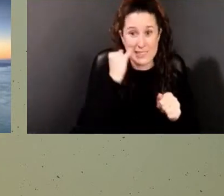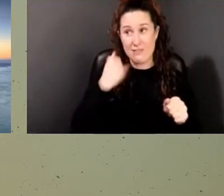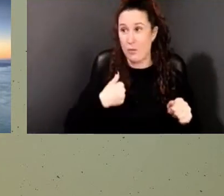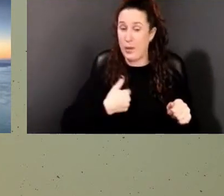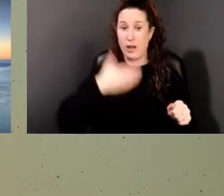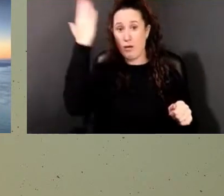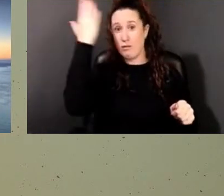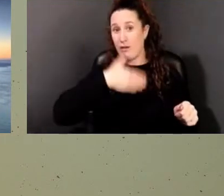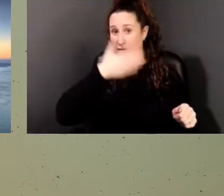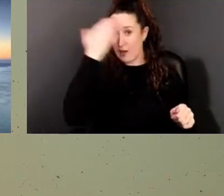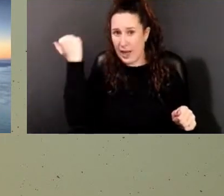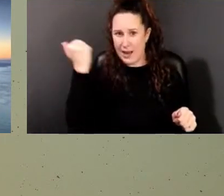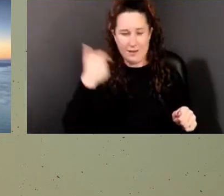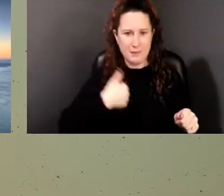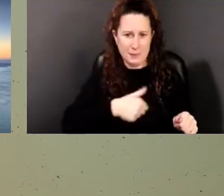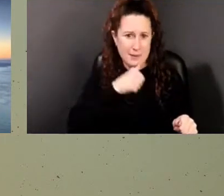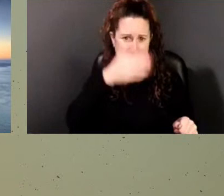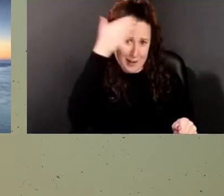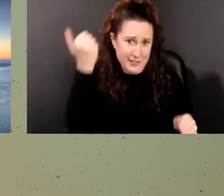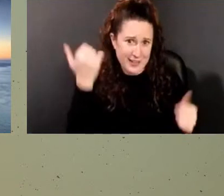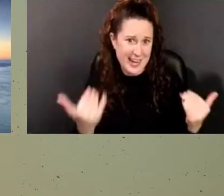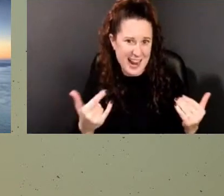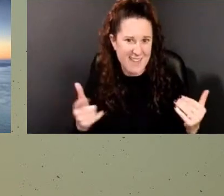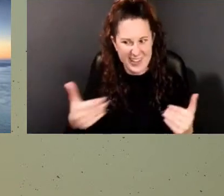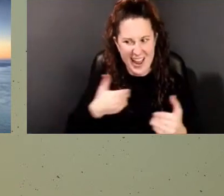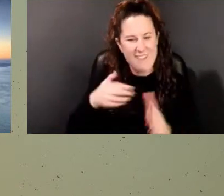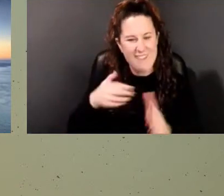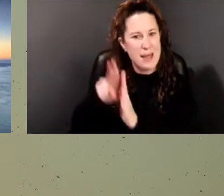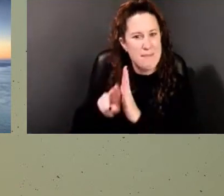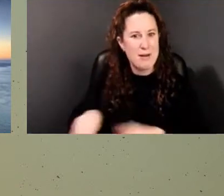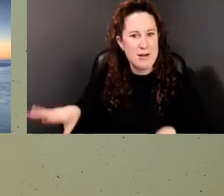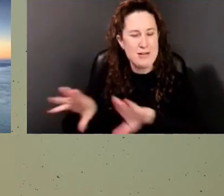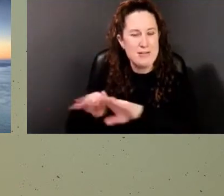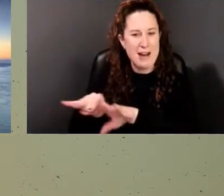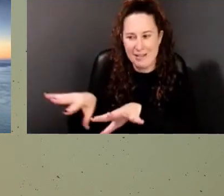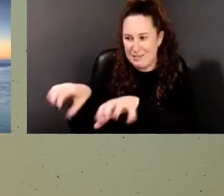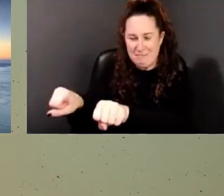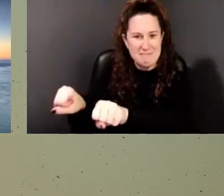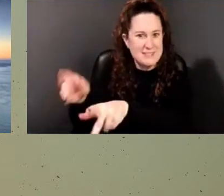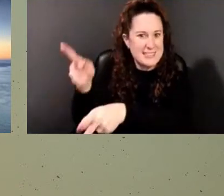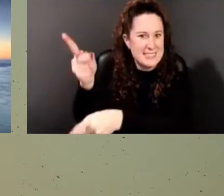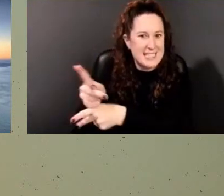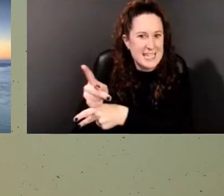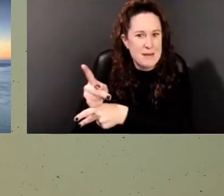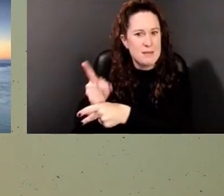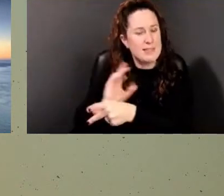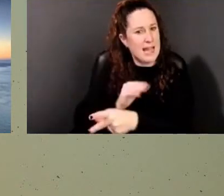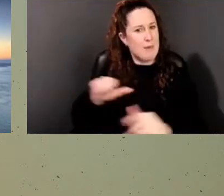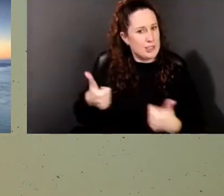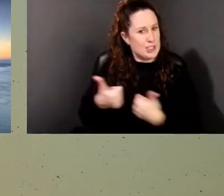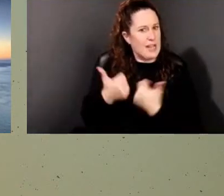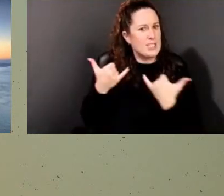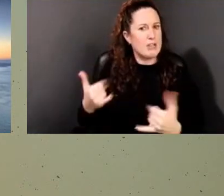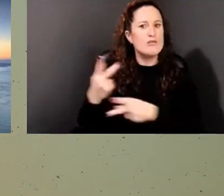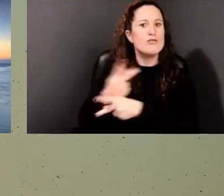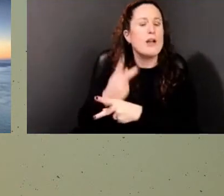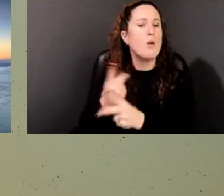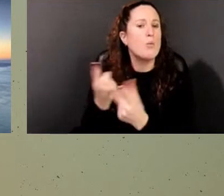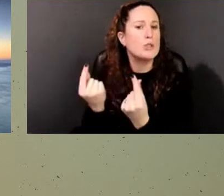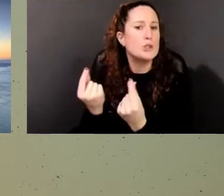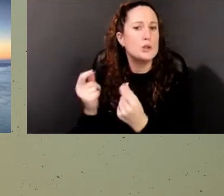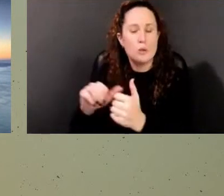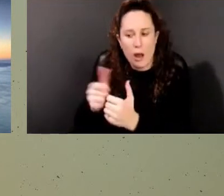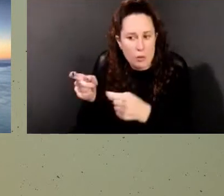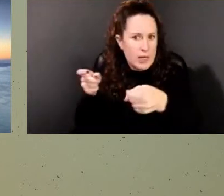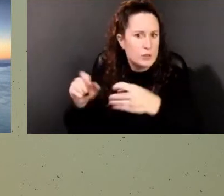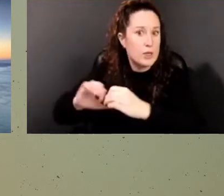have this burial ground, and it's our challenge to figure out how to handle it, what to do with it, how to